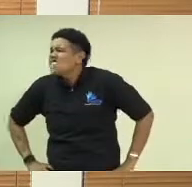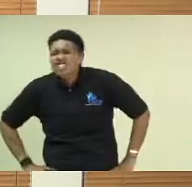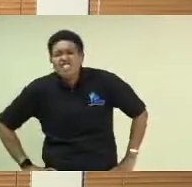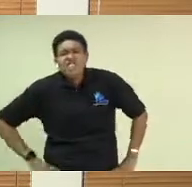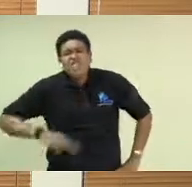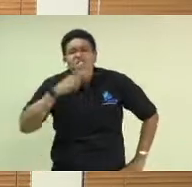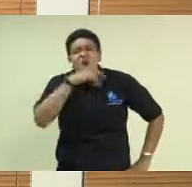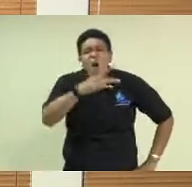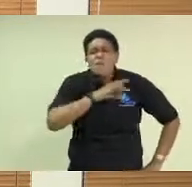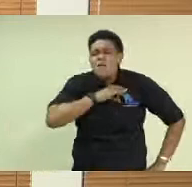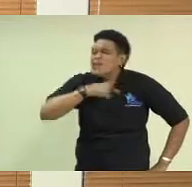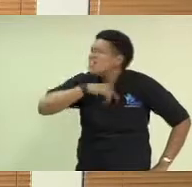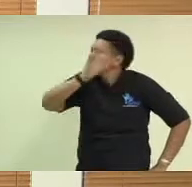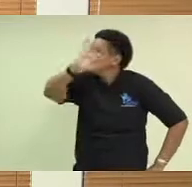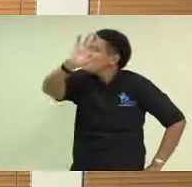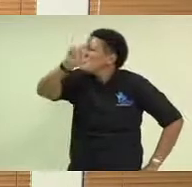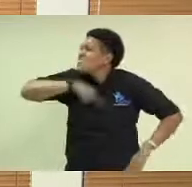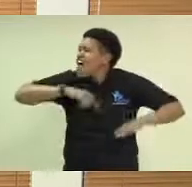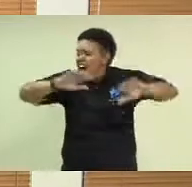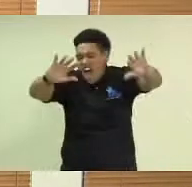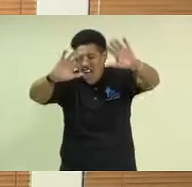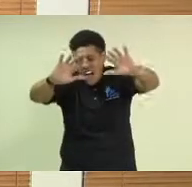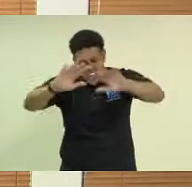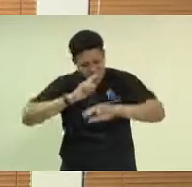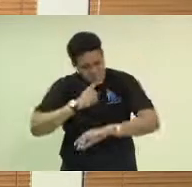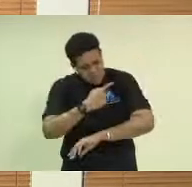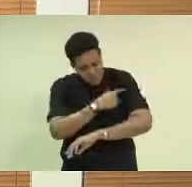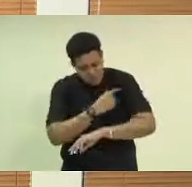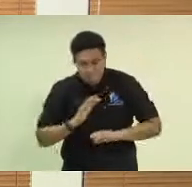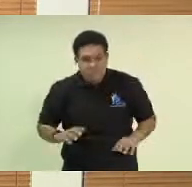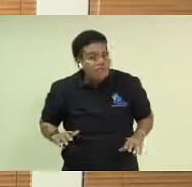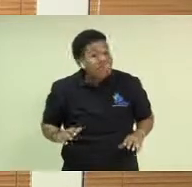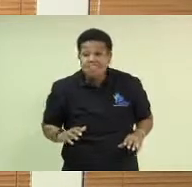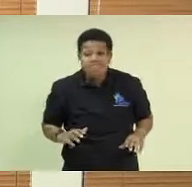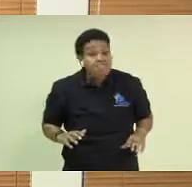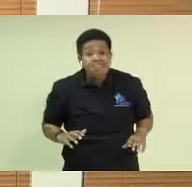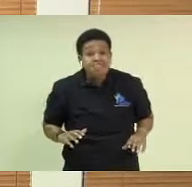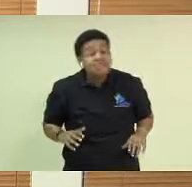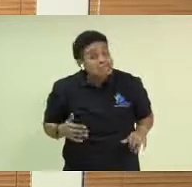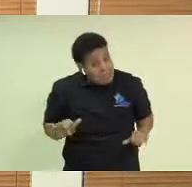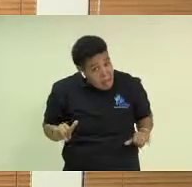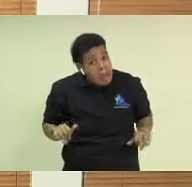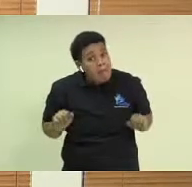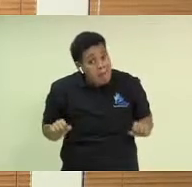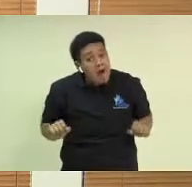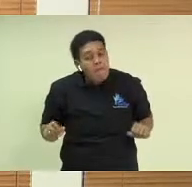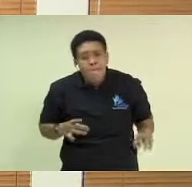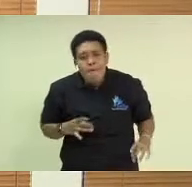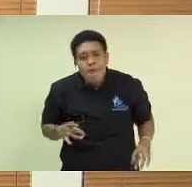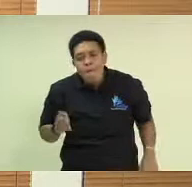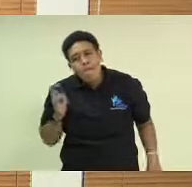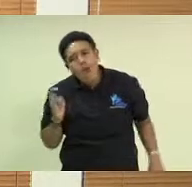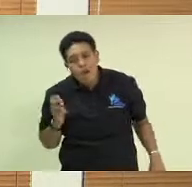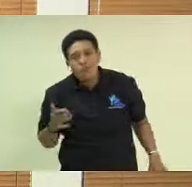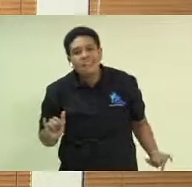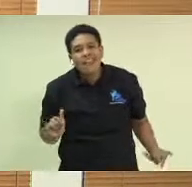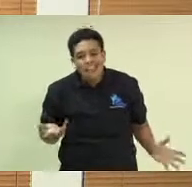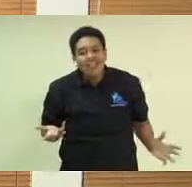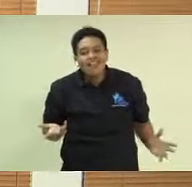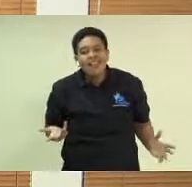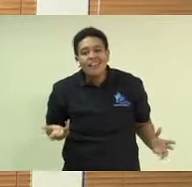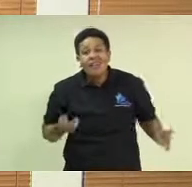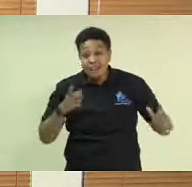first instance, not at all, and certainly avoiding severe illness. There is still that possibility. So it is so